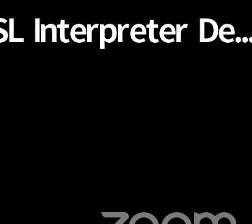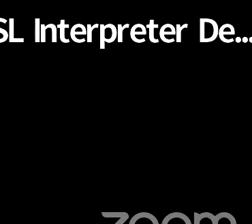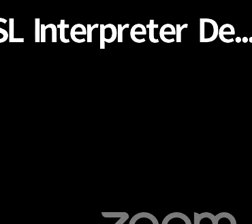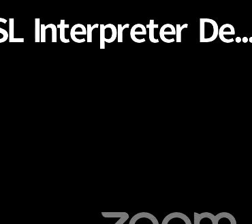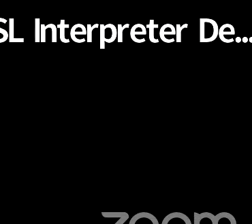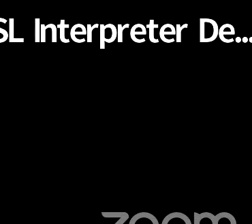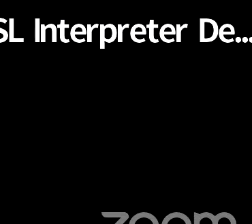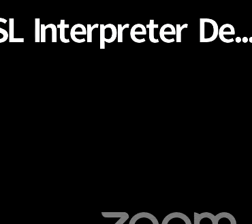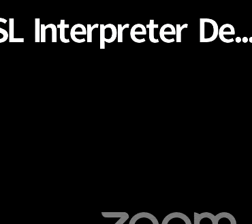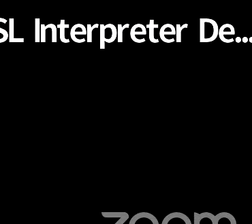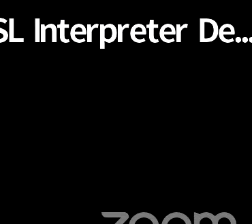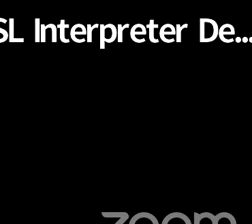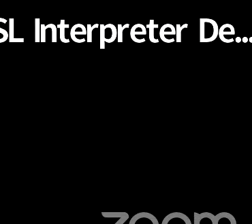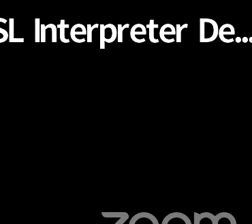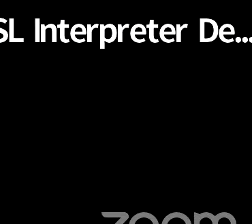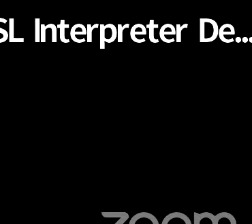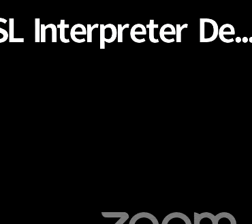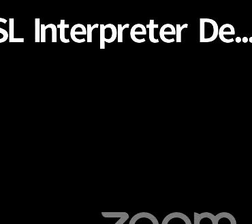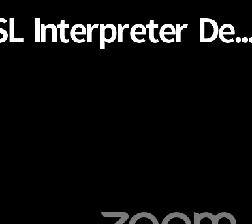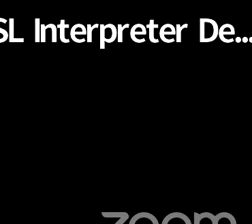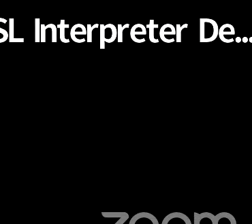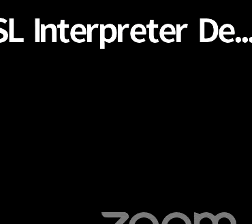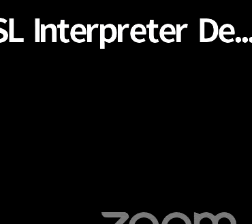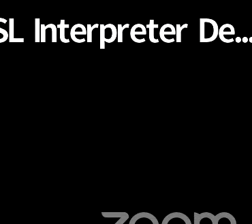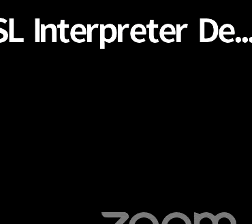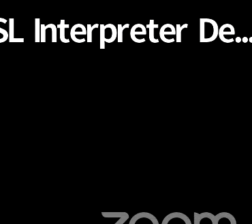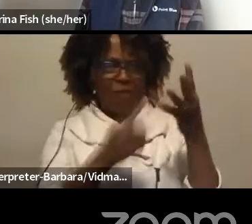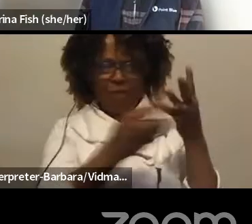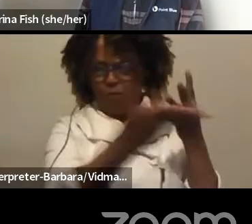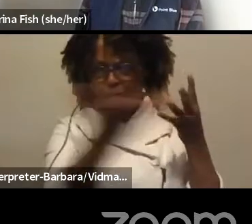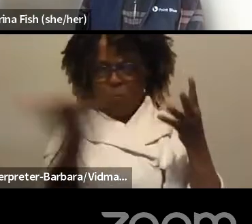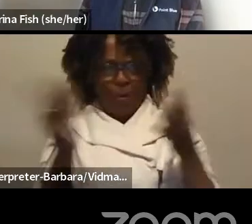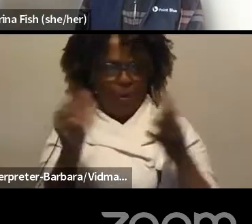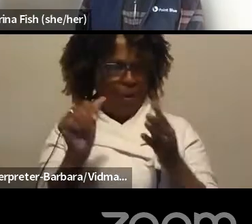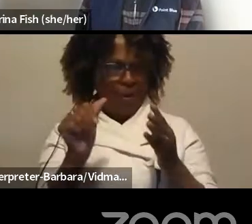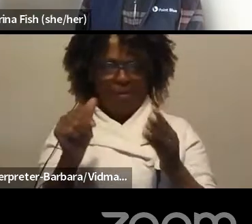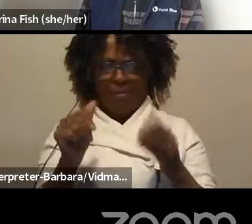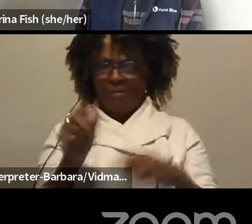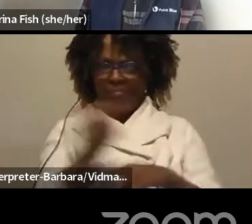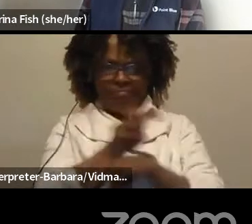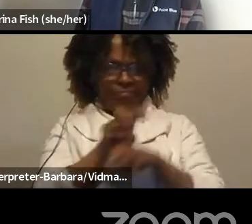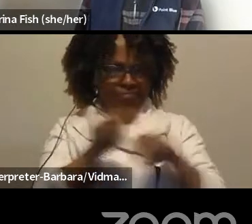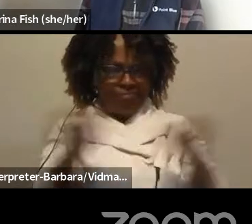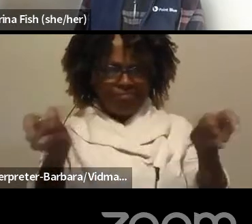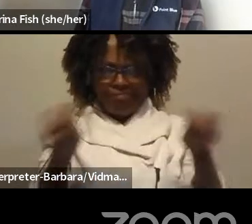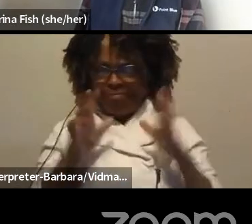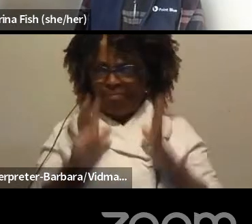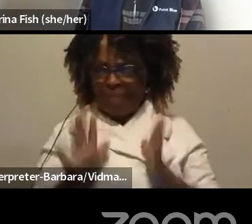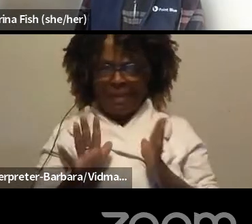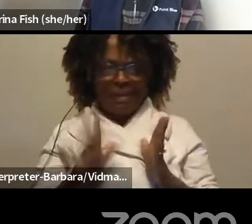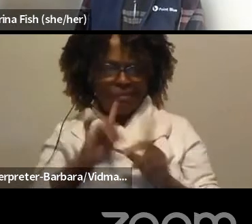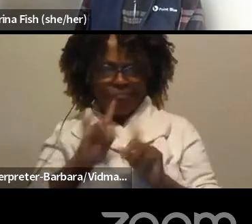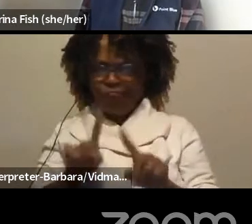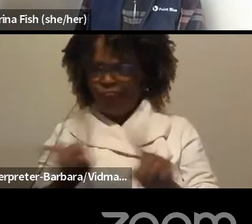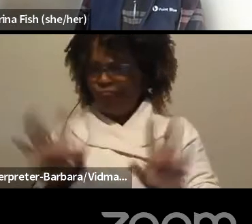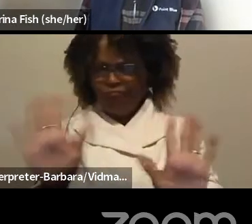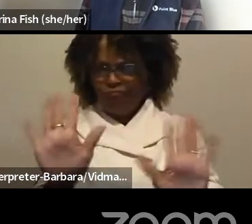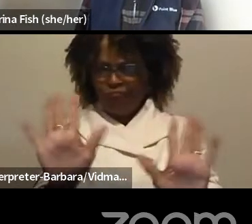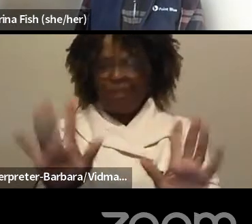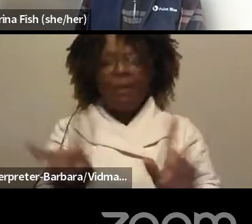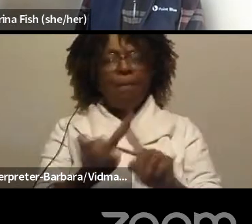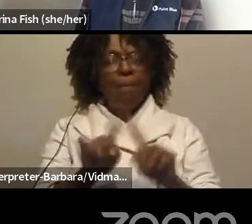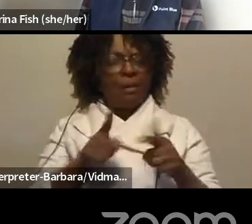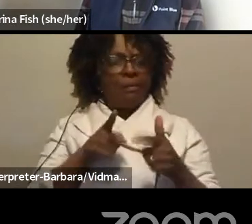I won't require that you all 4 of you answer, although I'm sure the people on YouTube would love to hear all of your answers for them. So the first one